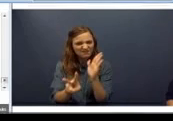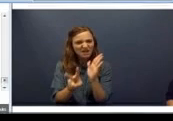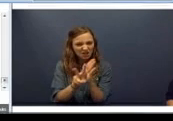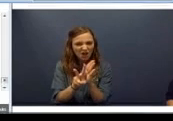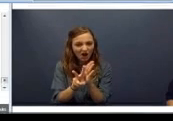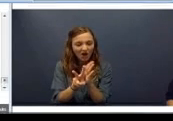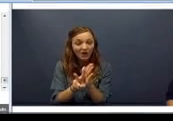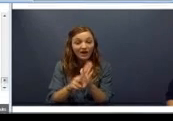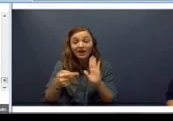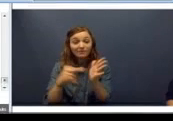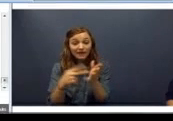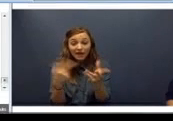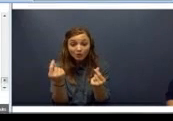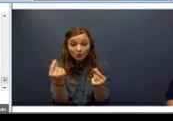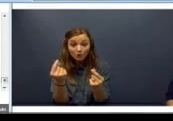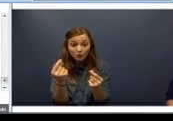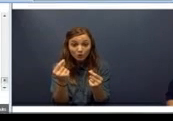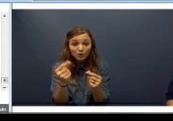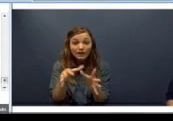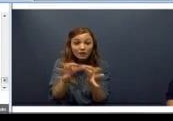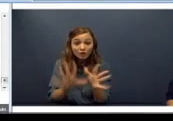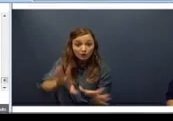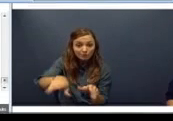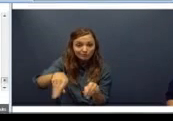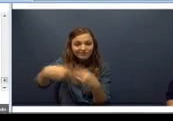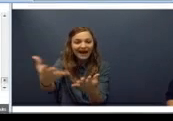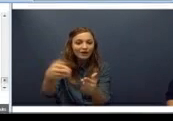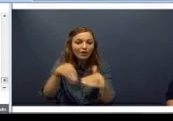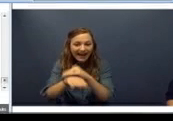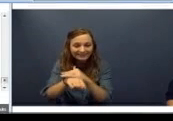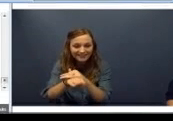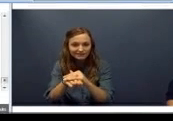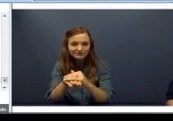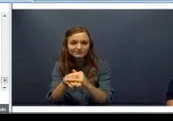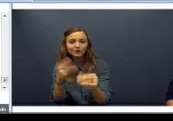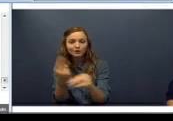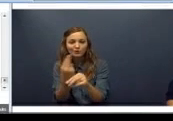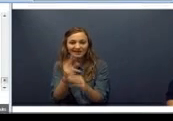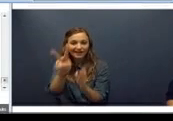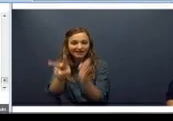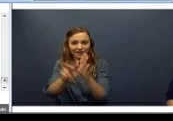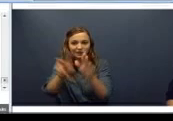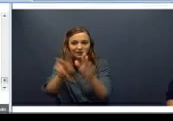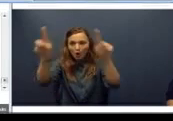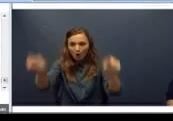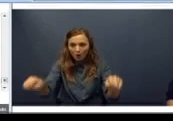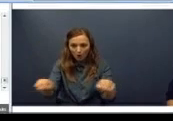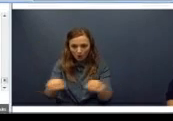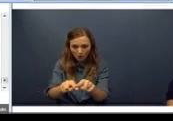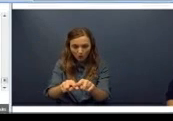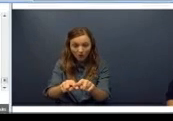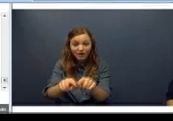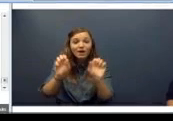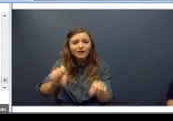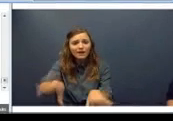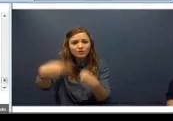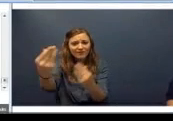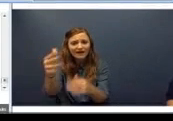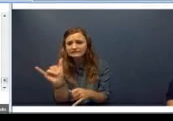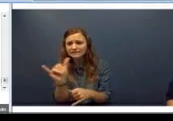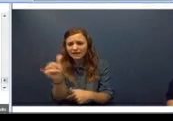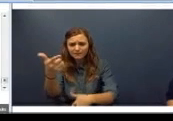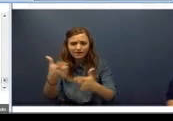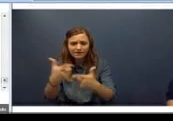video. And this is where an interpreter can be provided or can be accessed through video, and we can provide